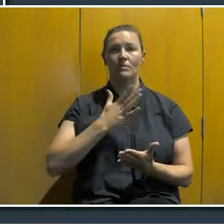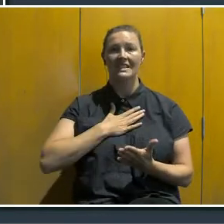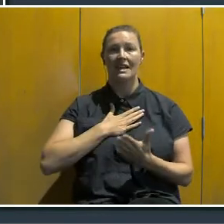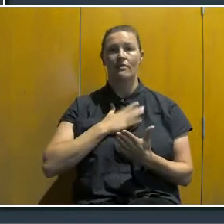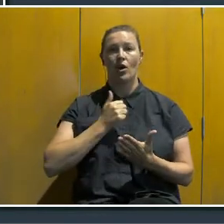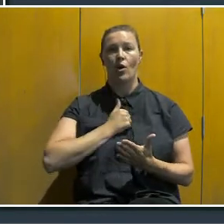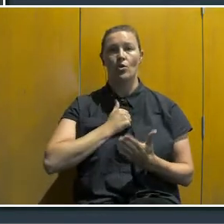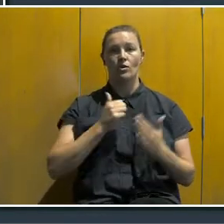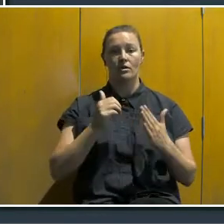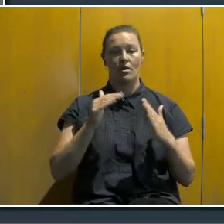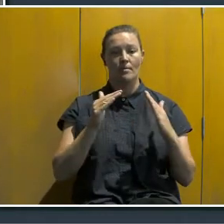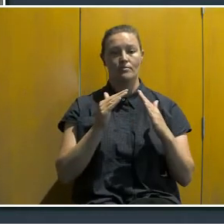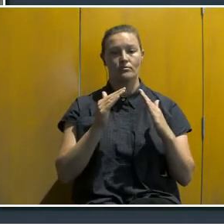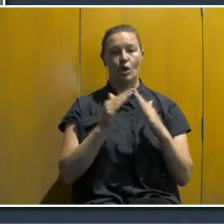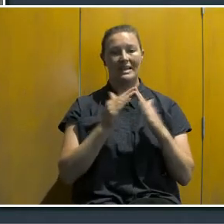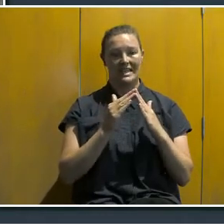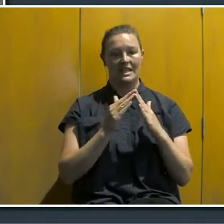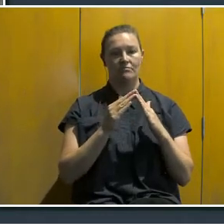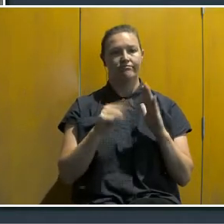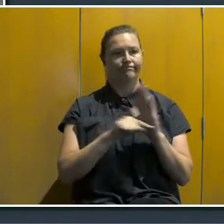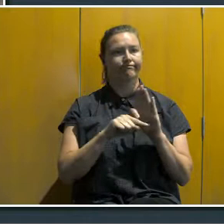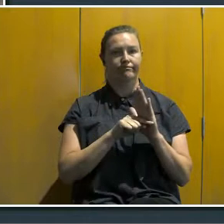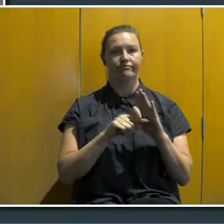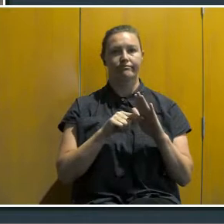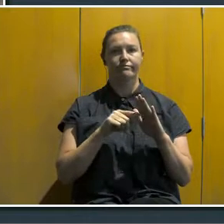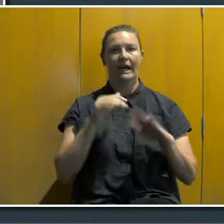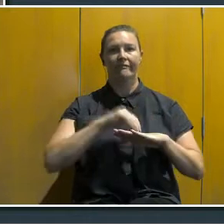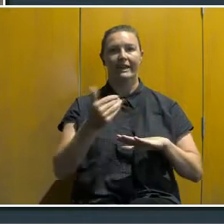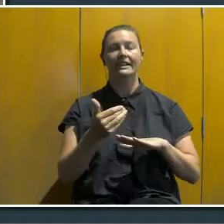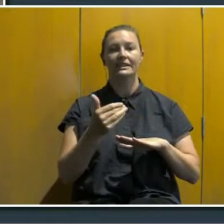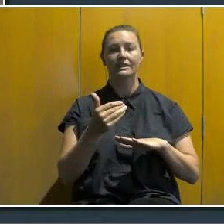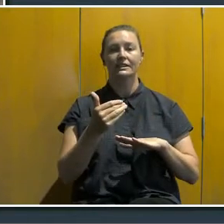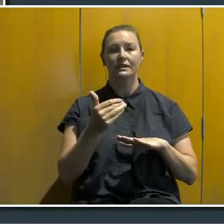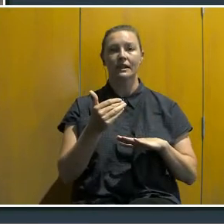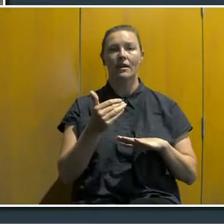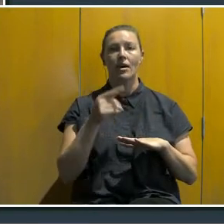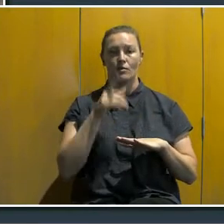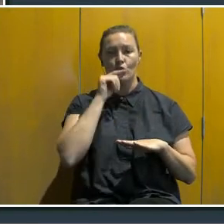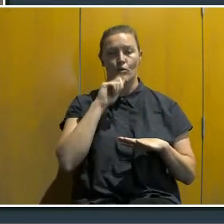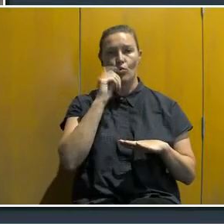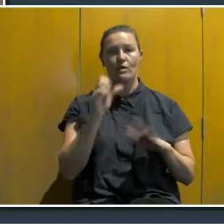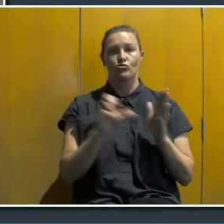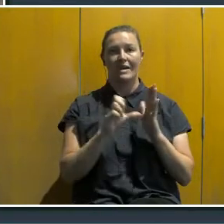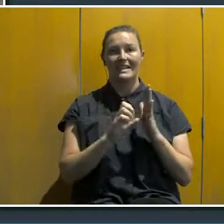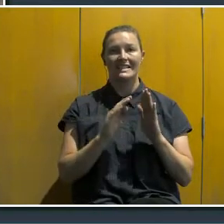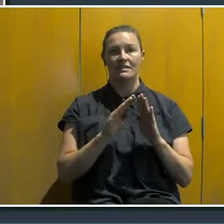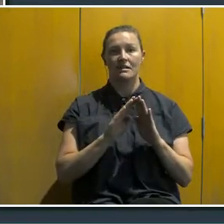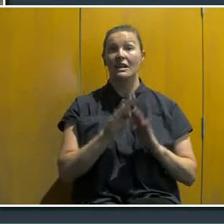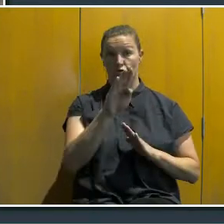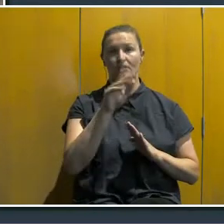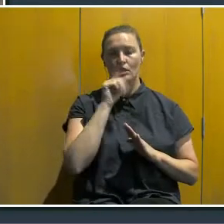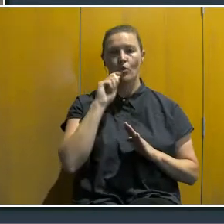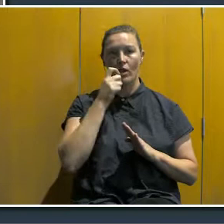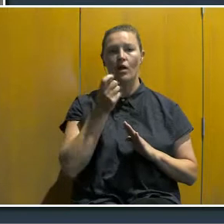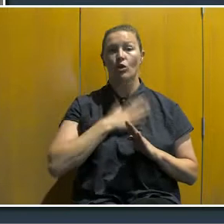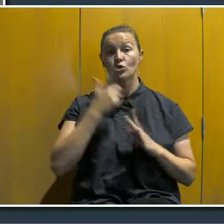property owner of a negatively affected property with a significant likely rates increase. I just want to check through you that this